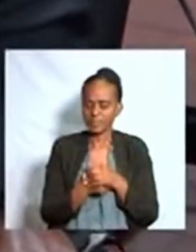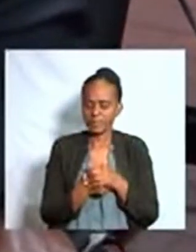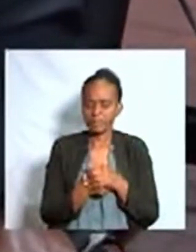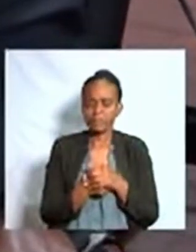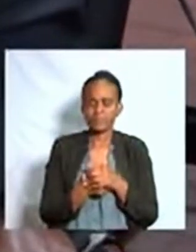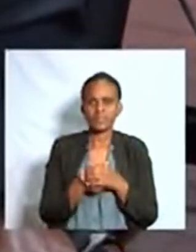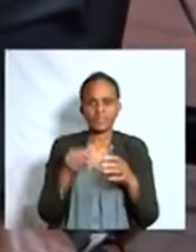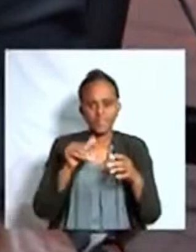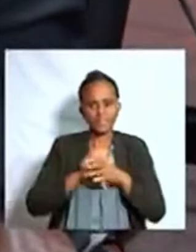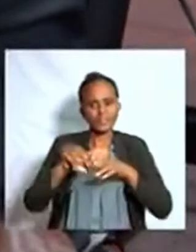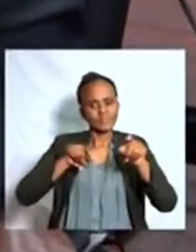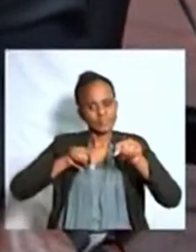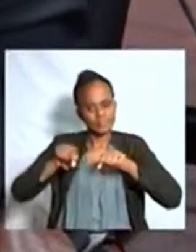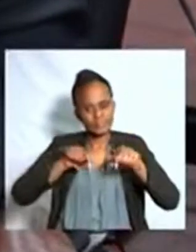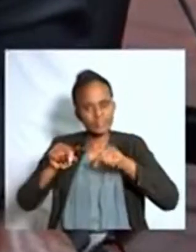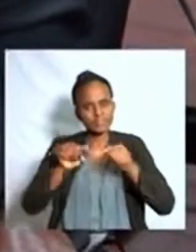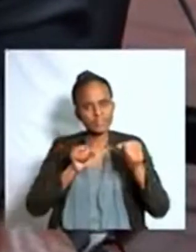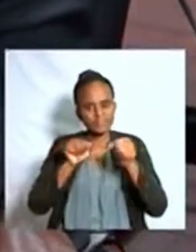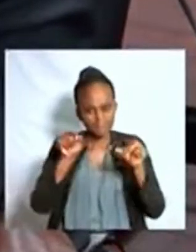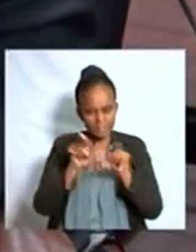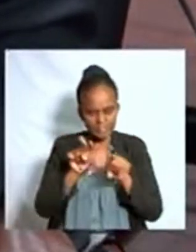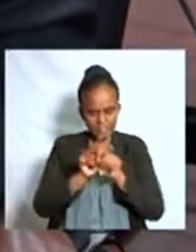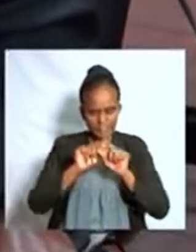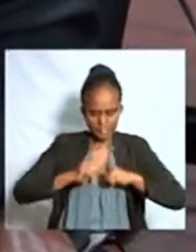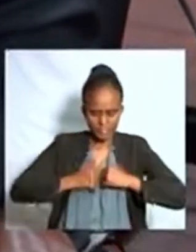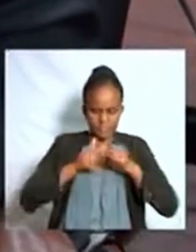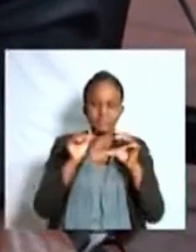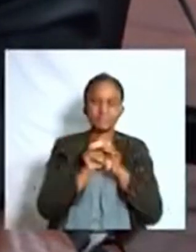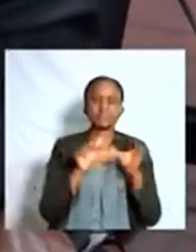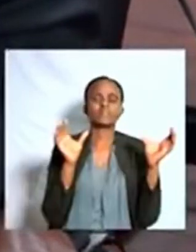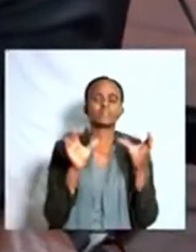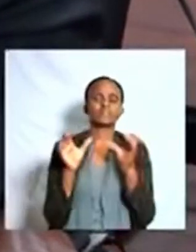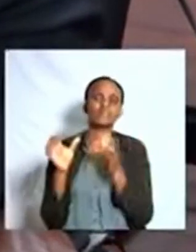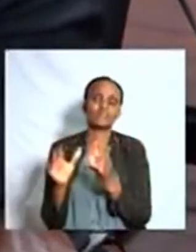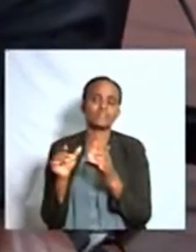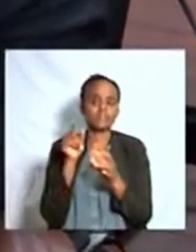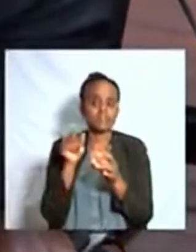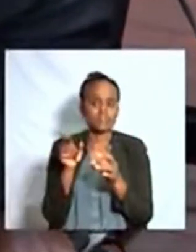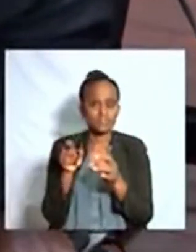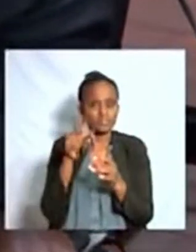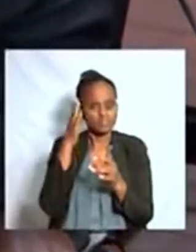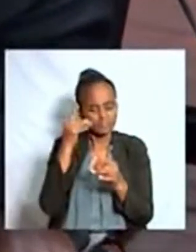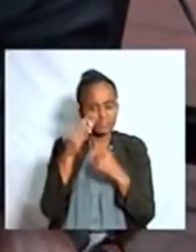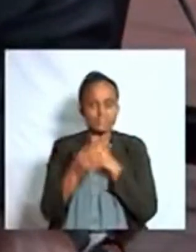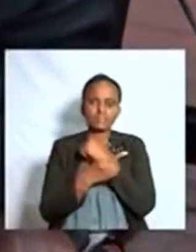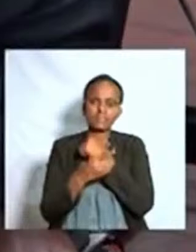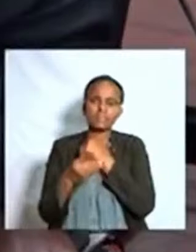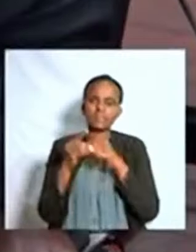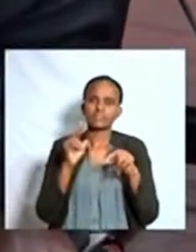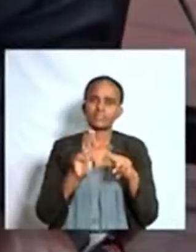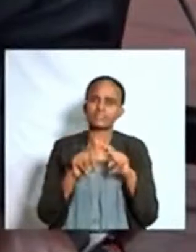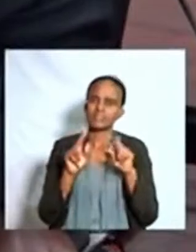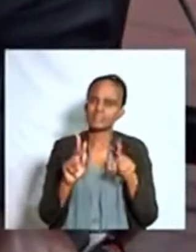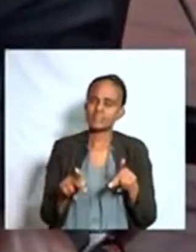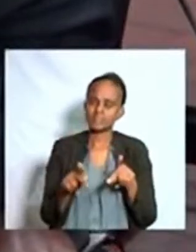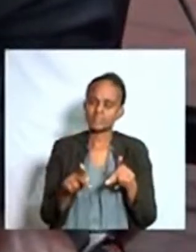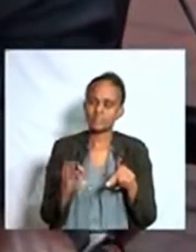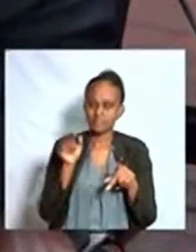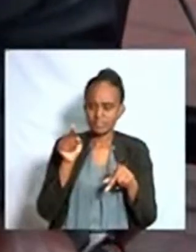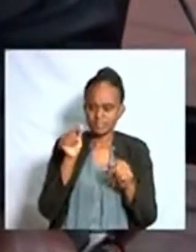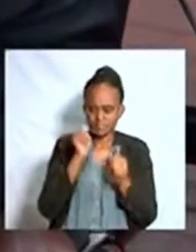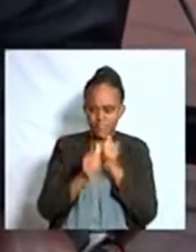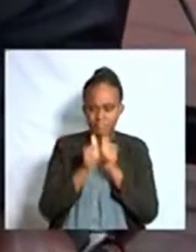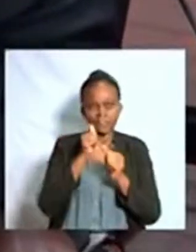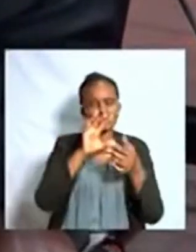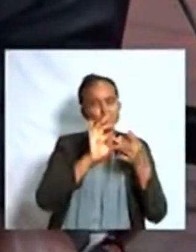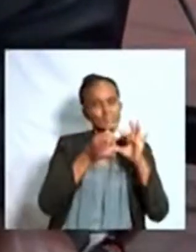In the governance system and in our communities, this is the core department, Chair, that